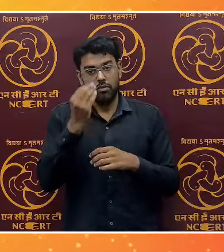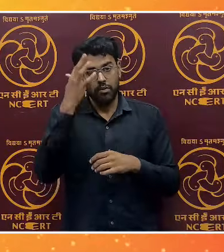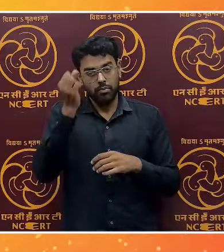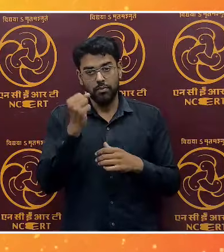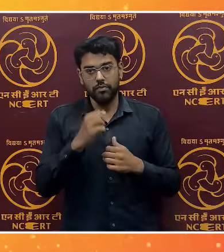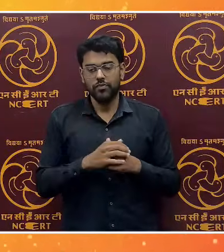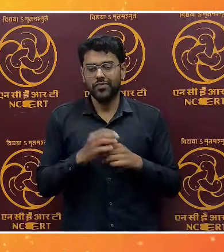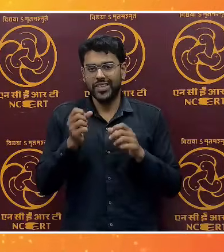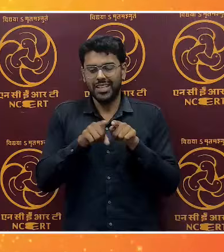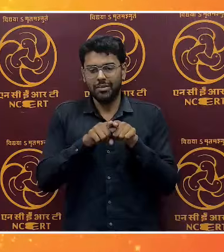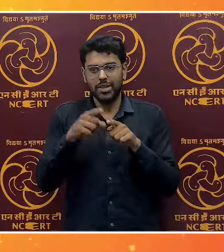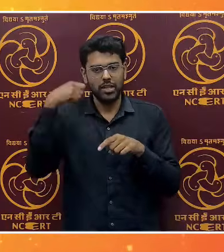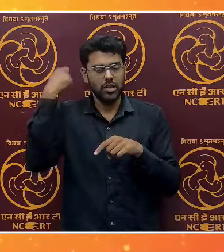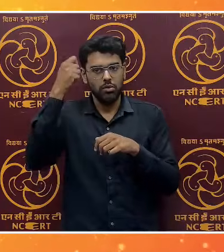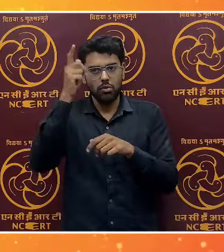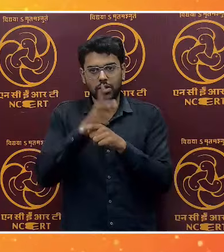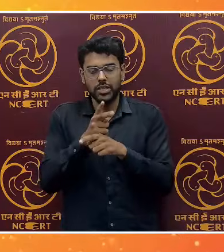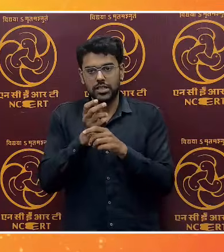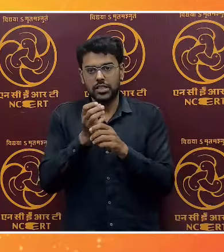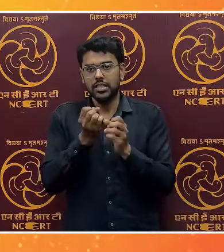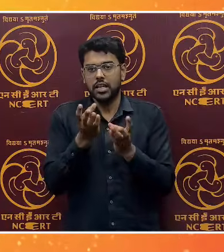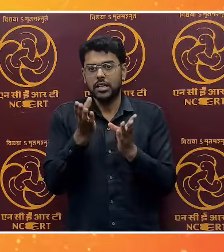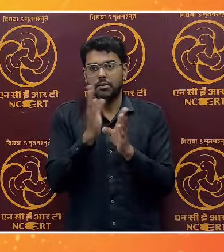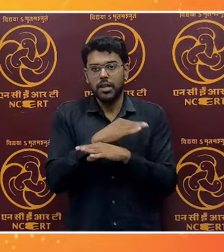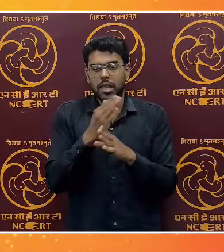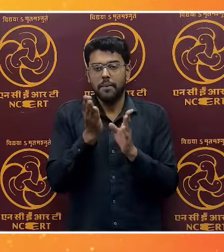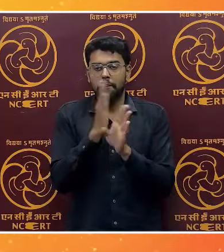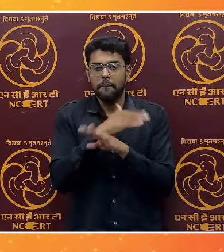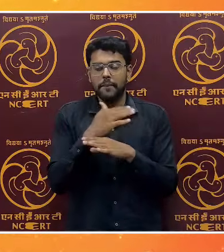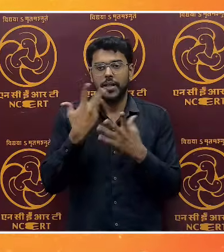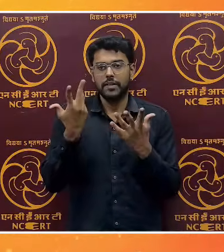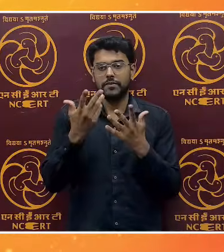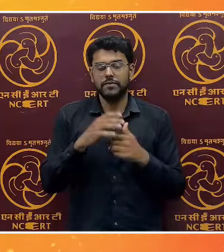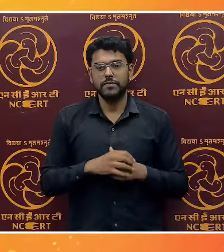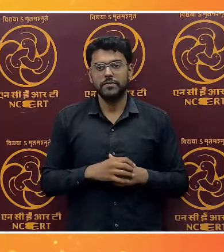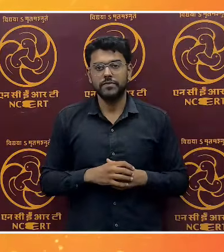starting, recording. Yeah. So it's a pre-shoot